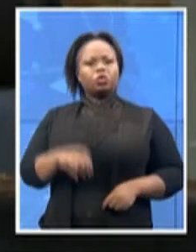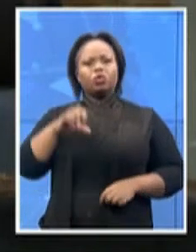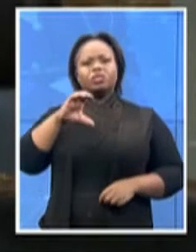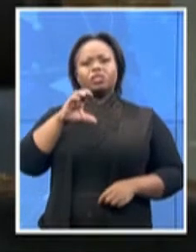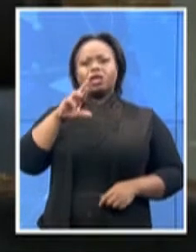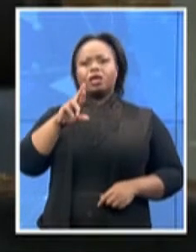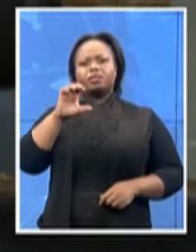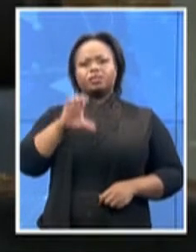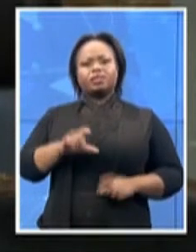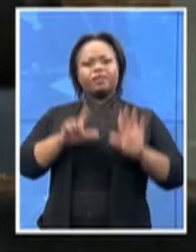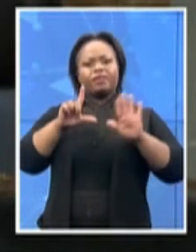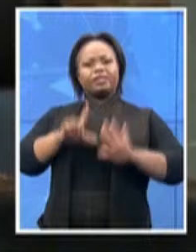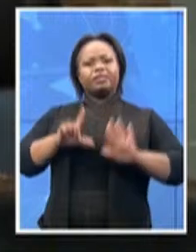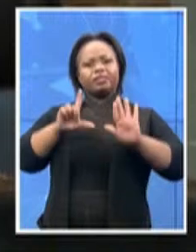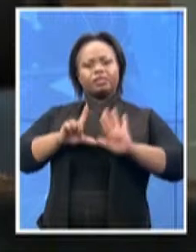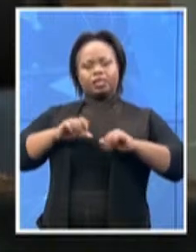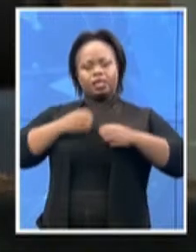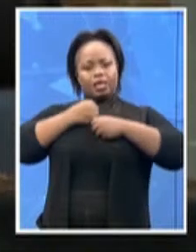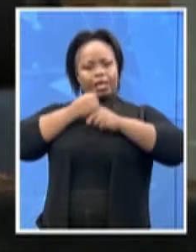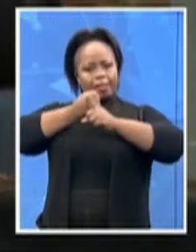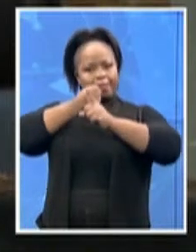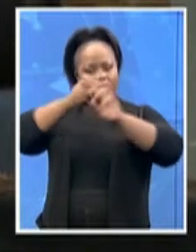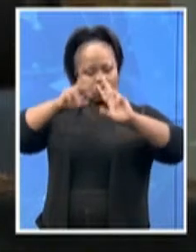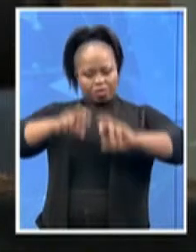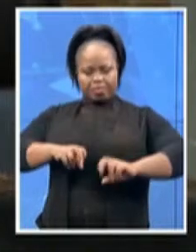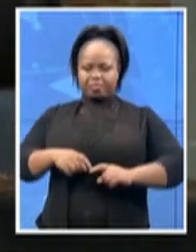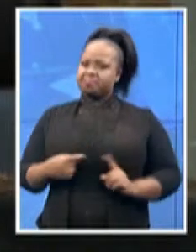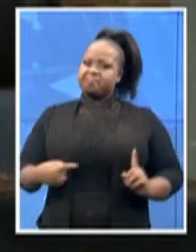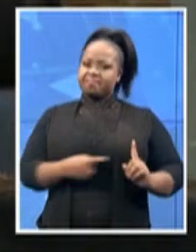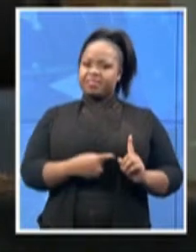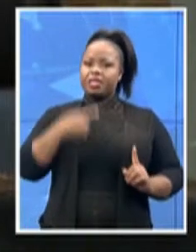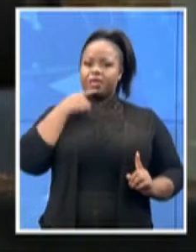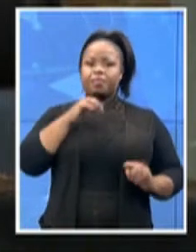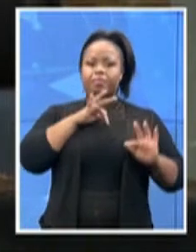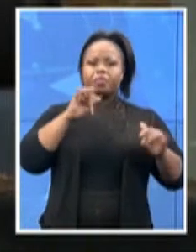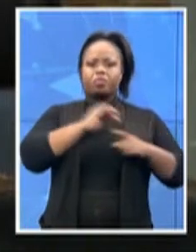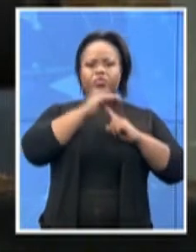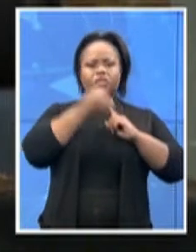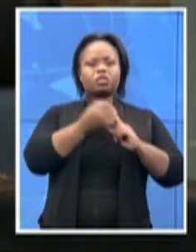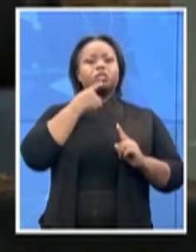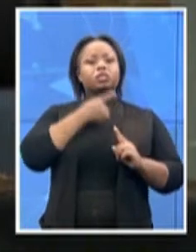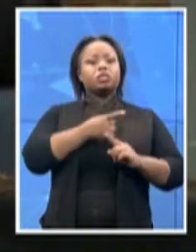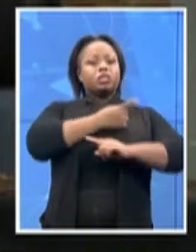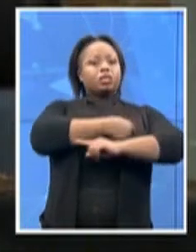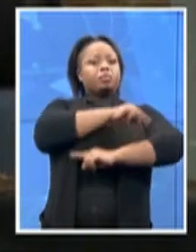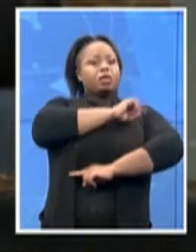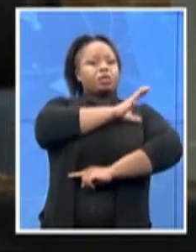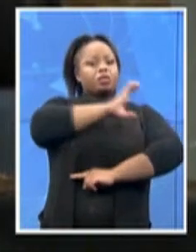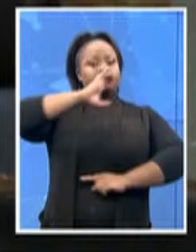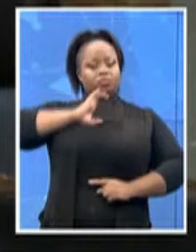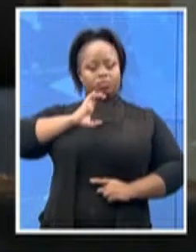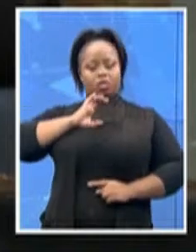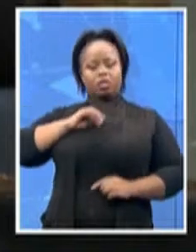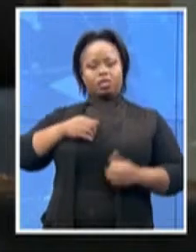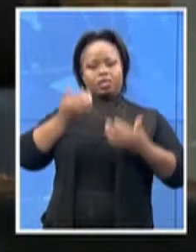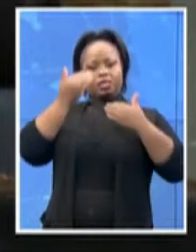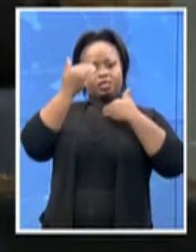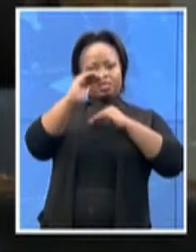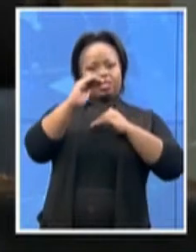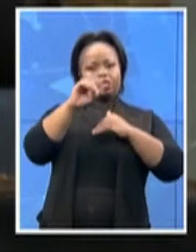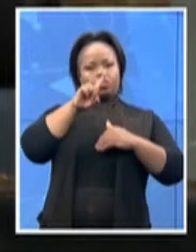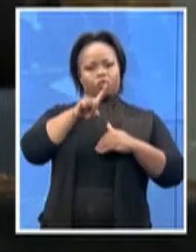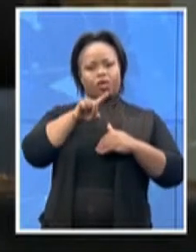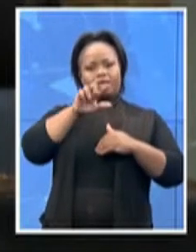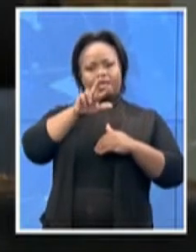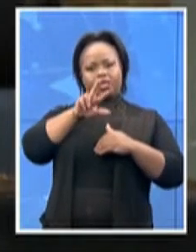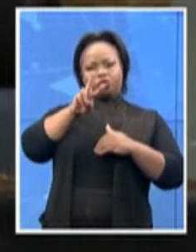Protector contended that the source of her powers is Section 182 of the Constitution, together with Section 6